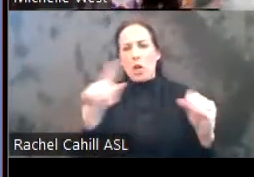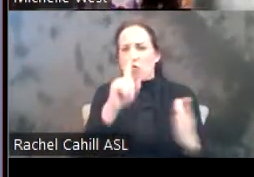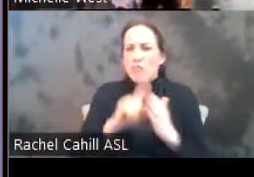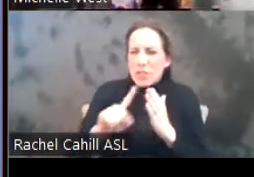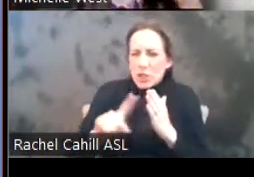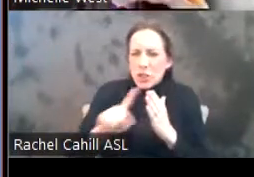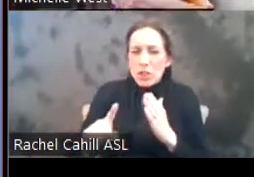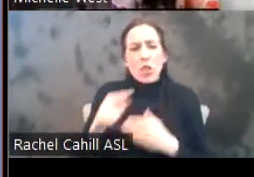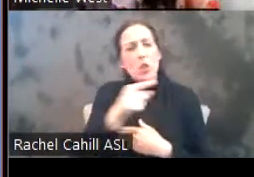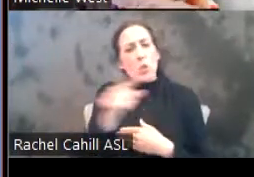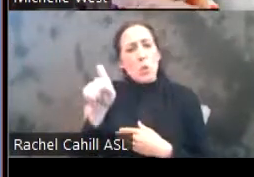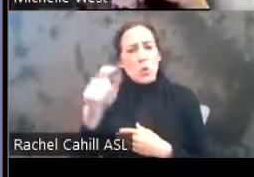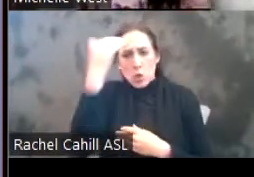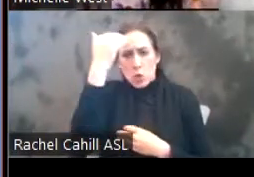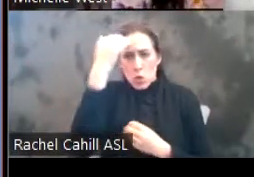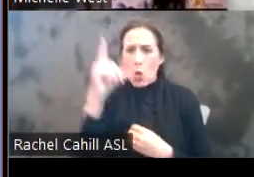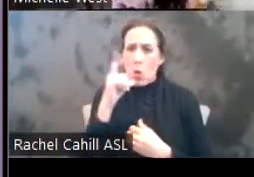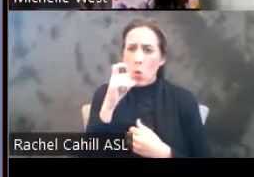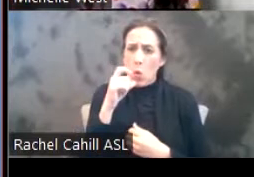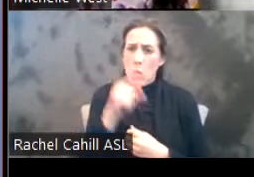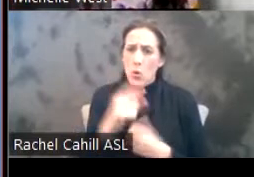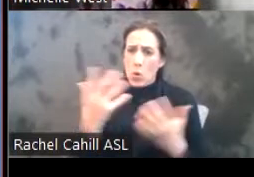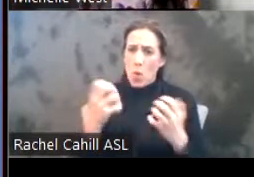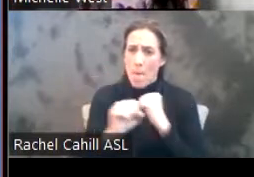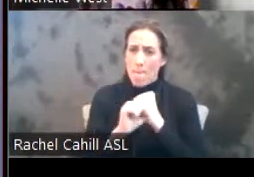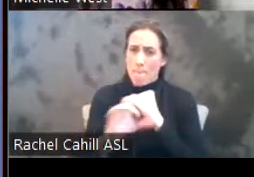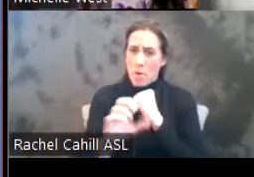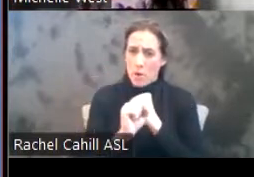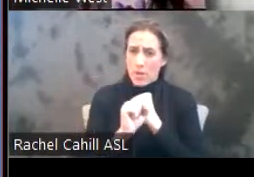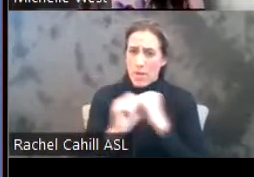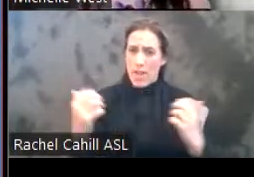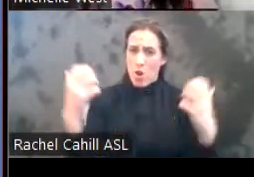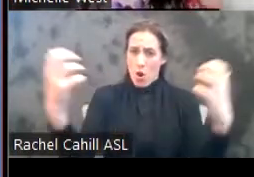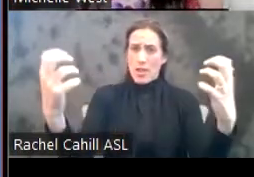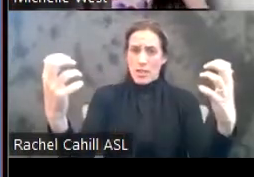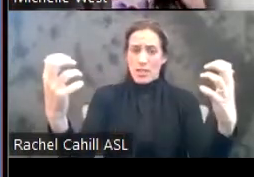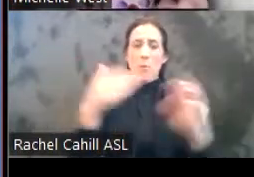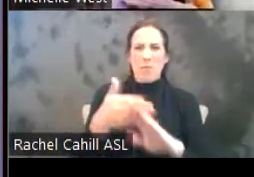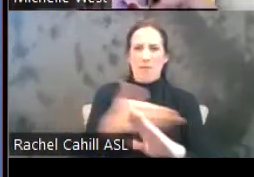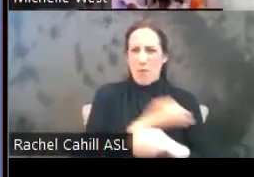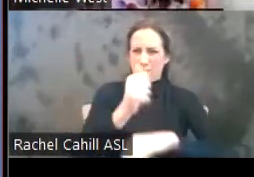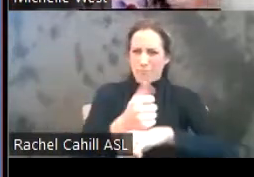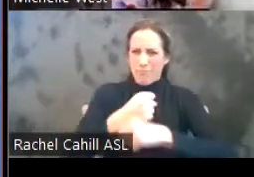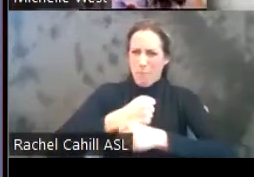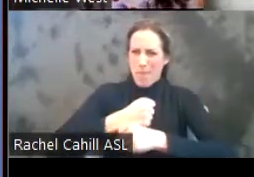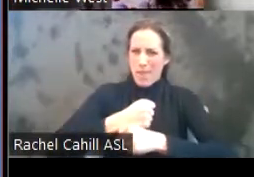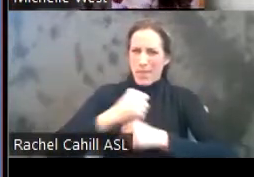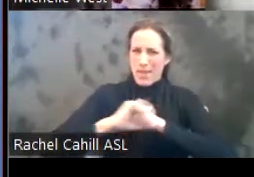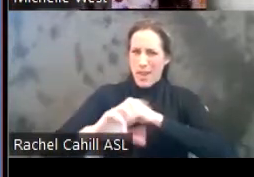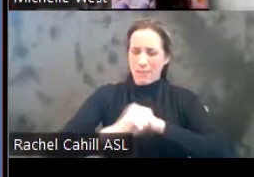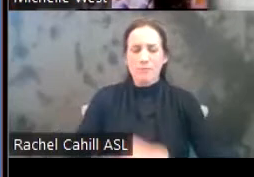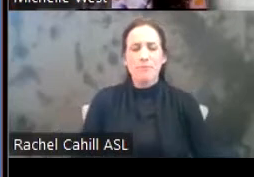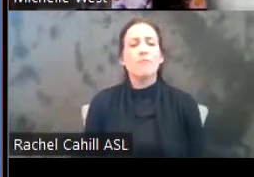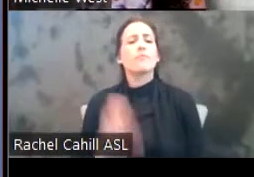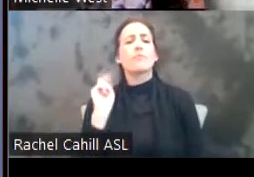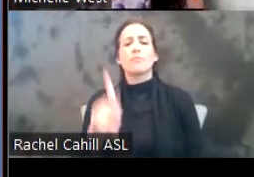who you're marketing to before you create an ad. All right, so let's get some context here about what